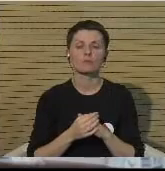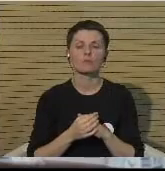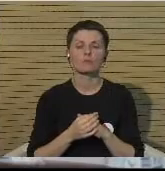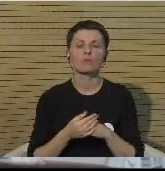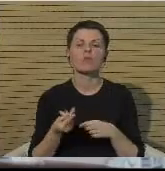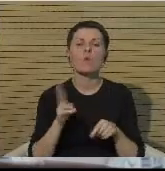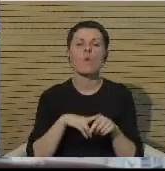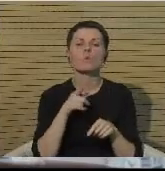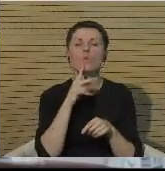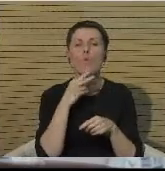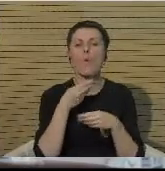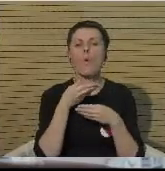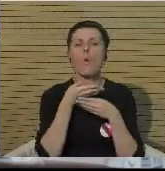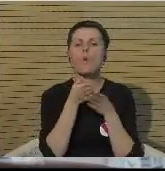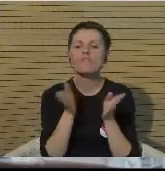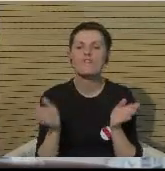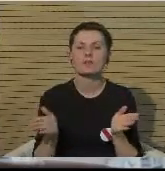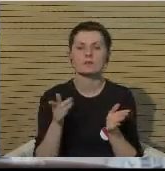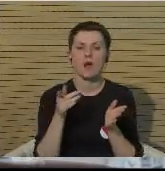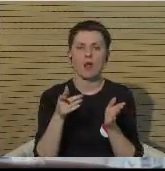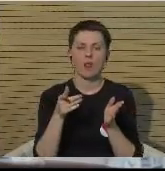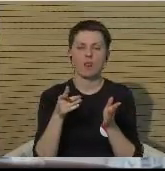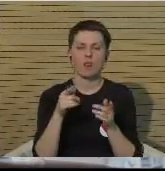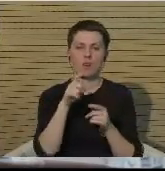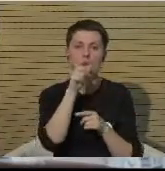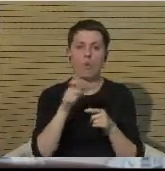Polish audiences,